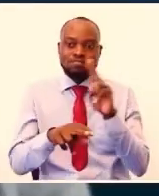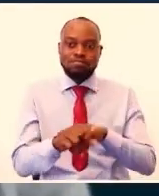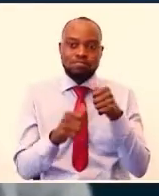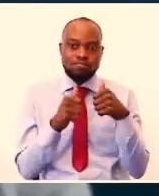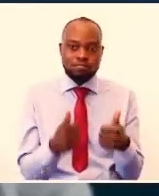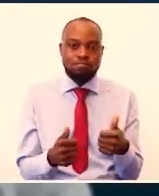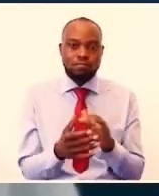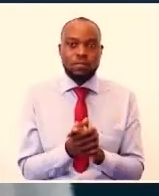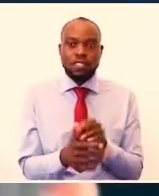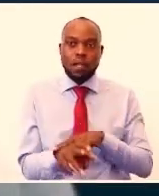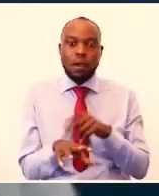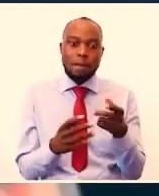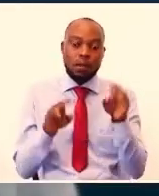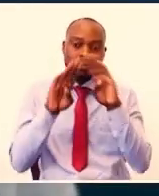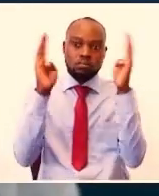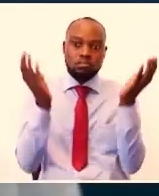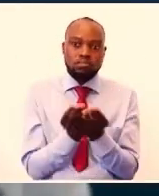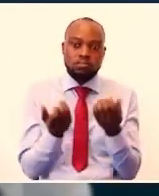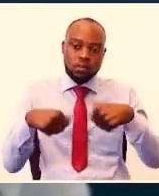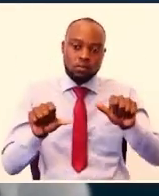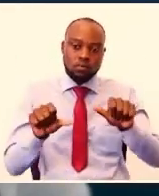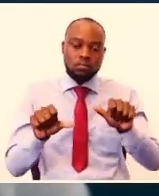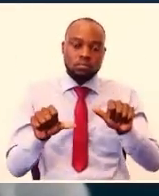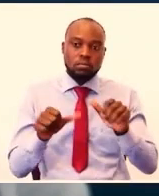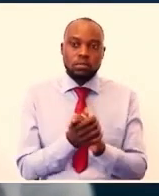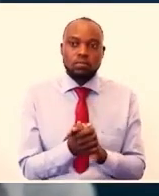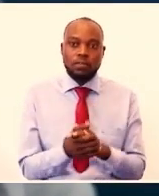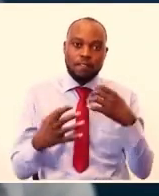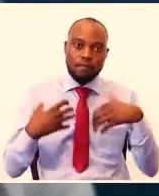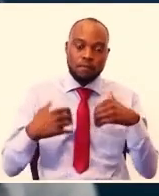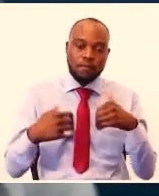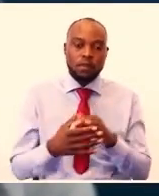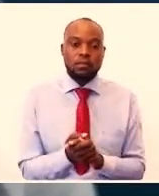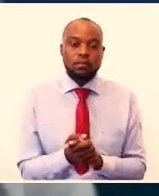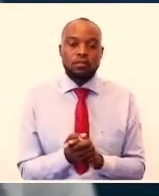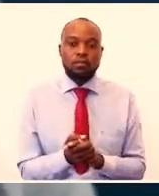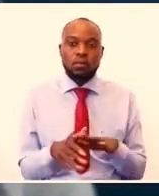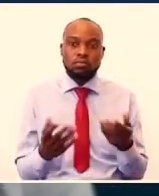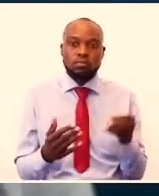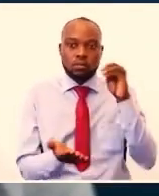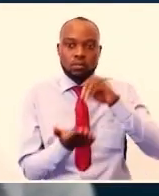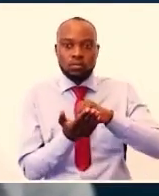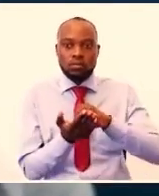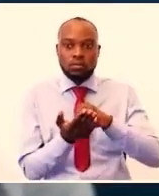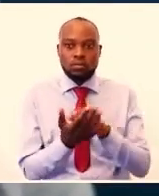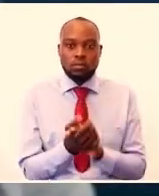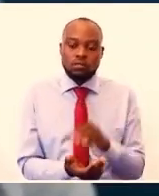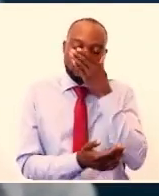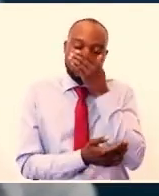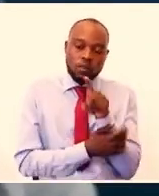a time when the continent is trying to contend with the trifactor that includes the COVID